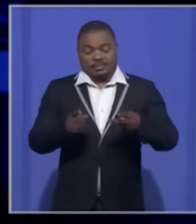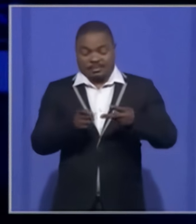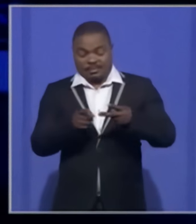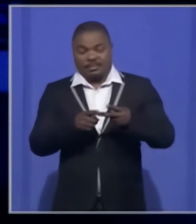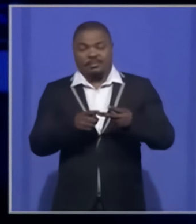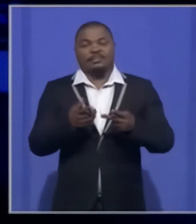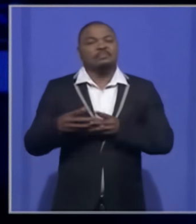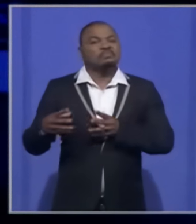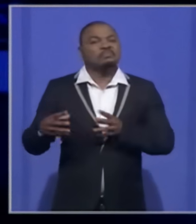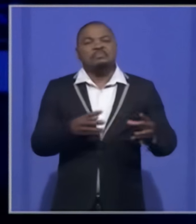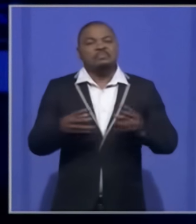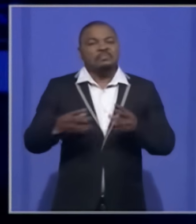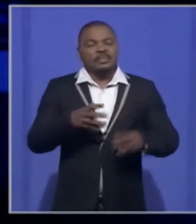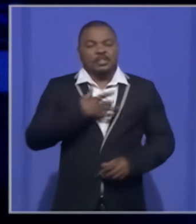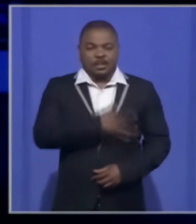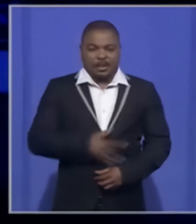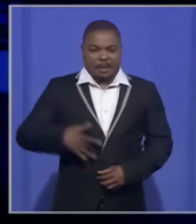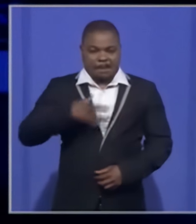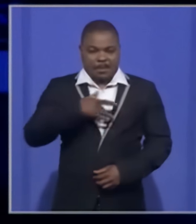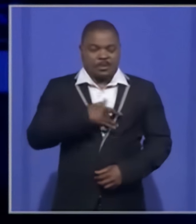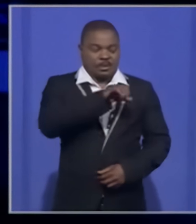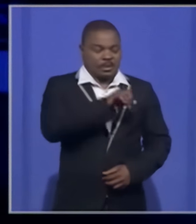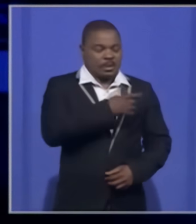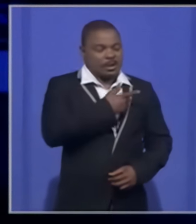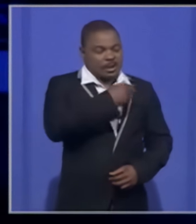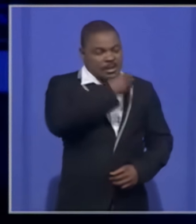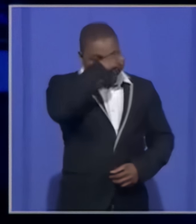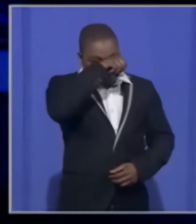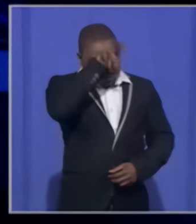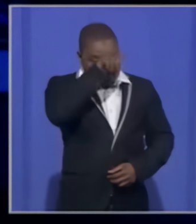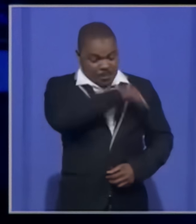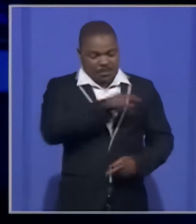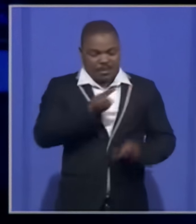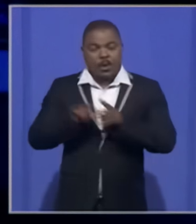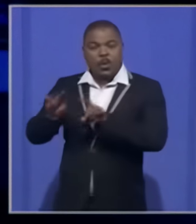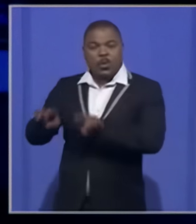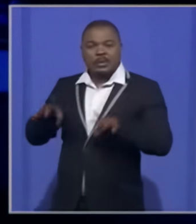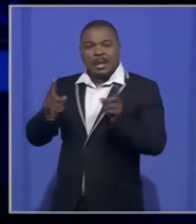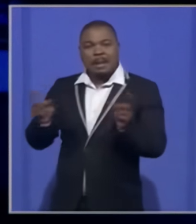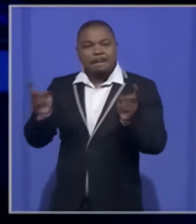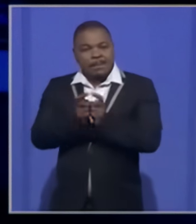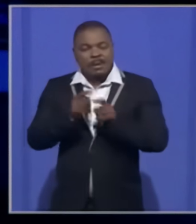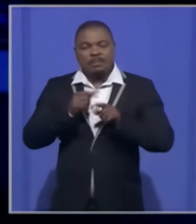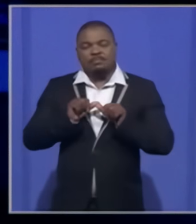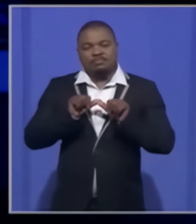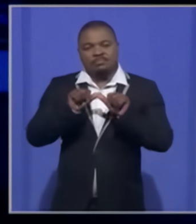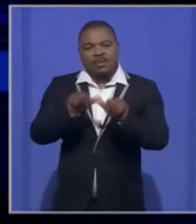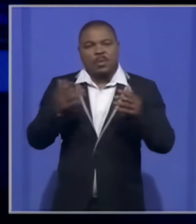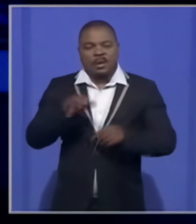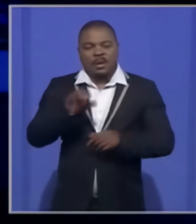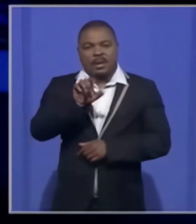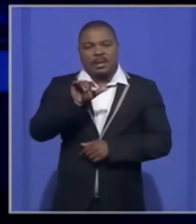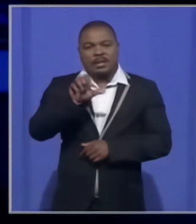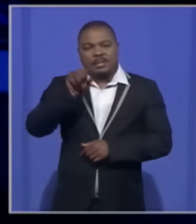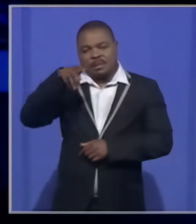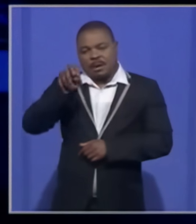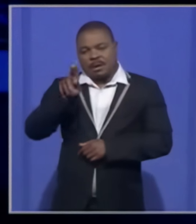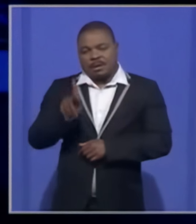Papading ya tlhodisano ya Rugby Championship pakeng tsa Amabokoboko le di-Wallabies tsa Australia e santse tswela pele lebaleng la dipapadi la Ellis